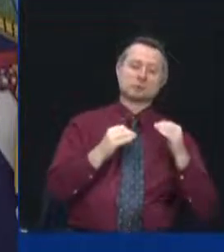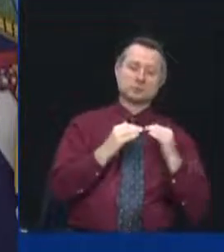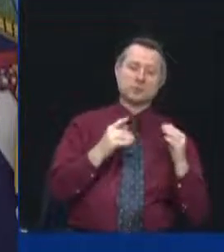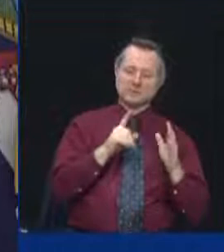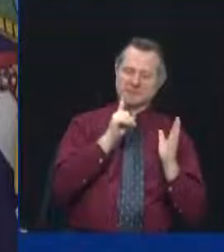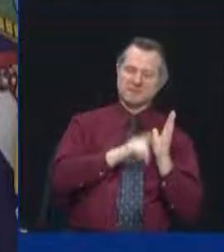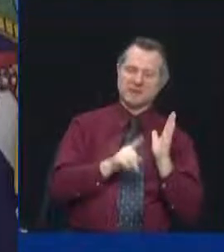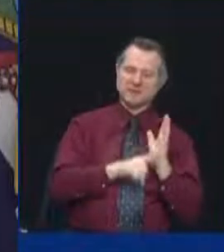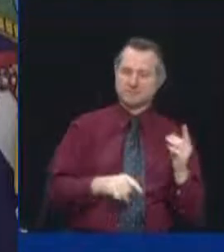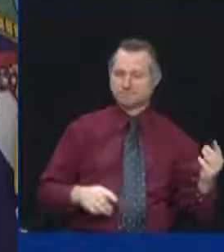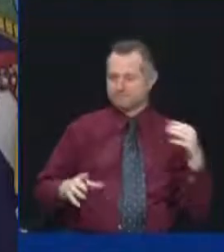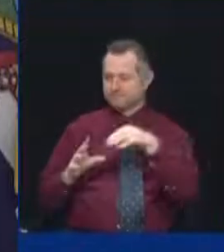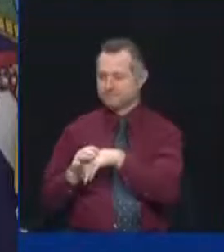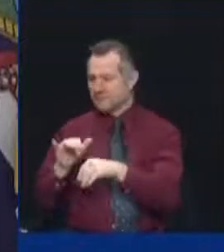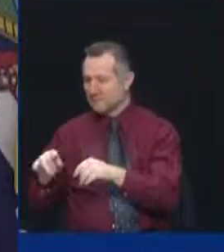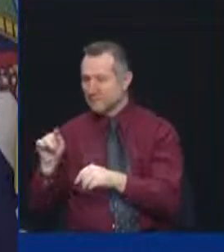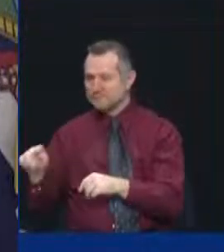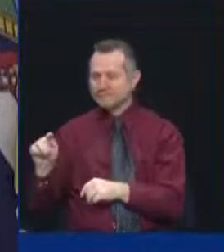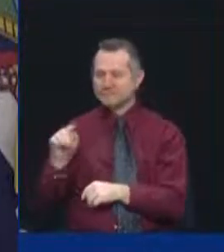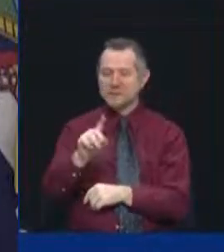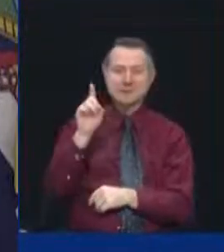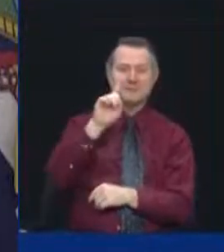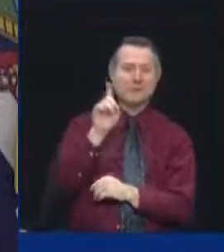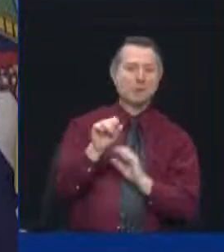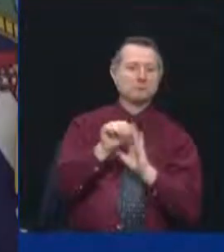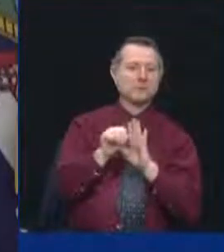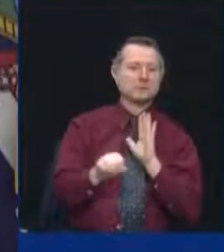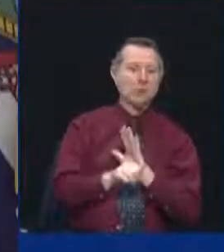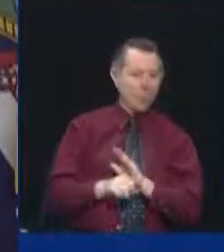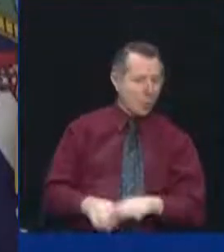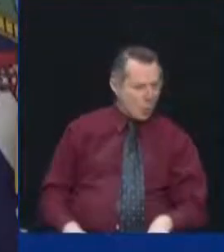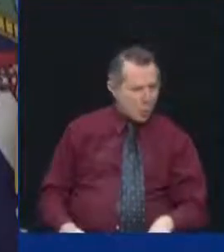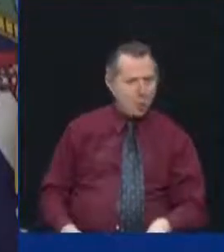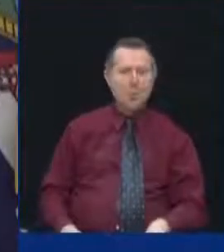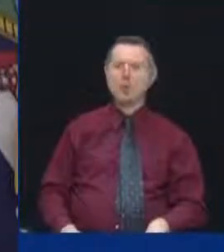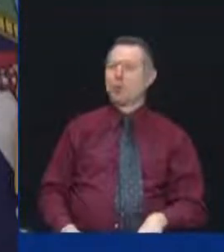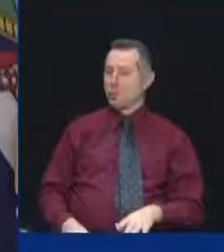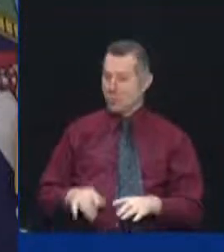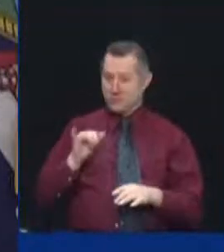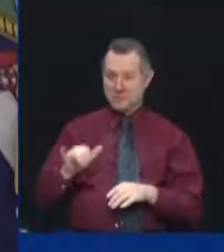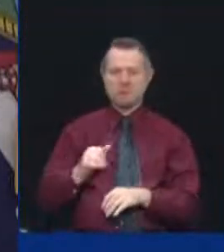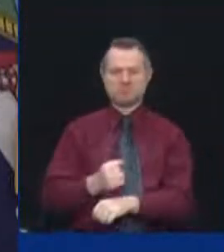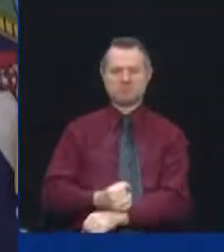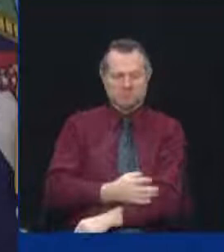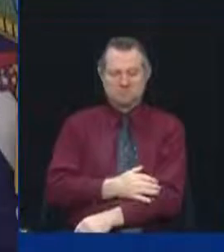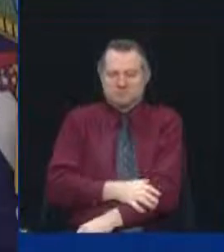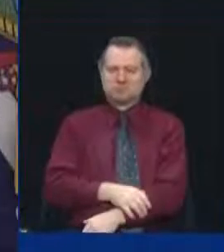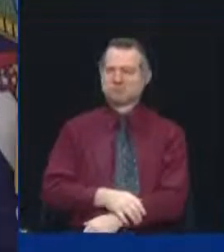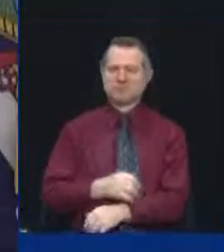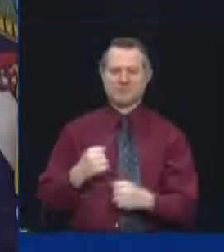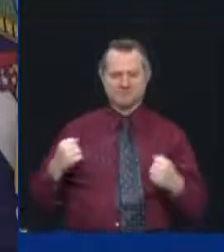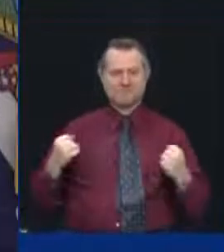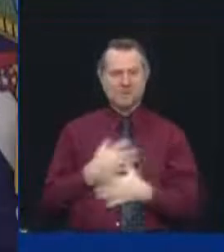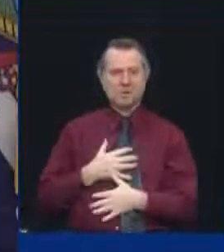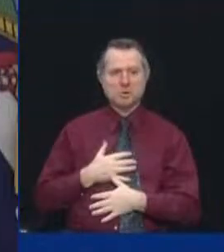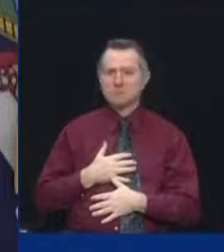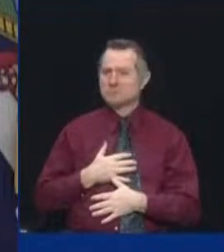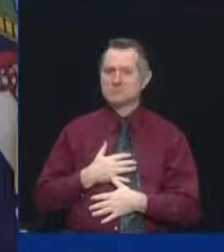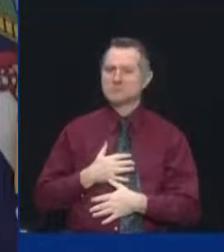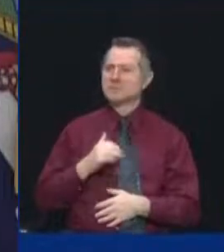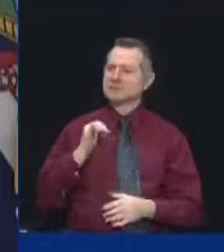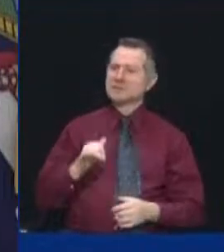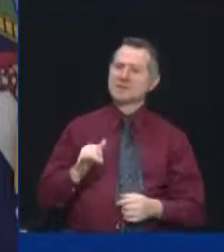Democratic states. How frightening is that? not only do you politicize